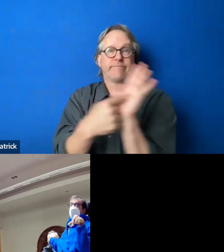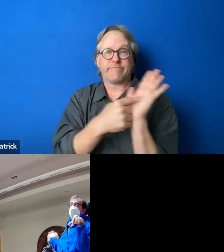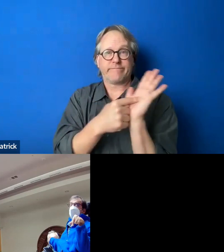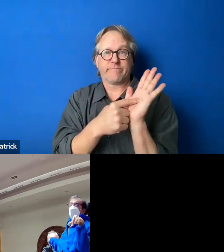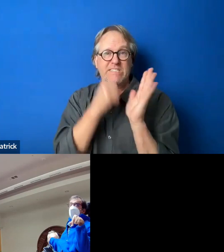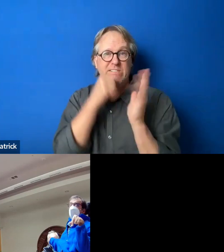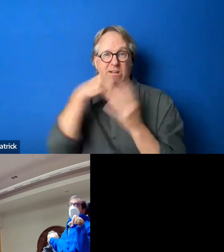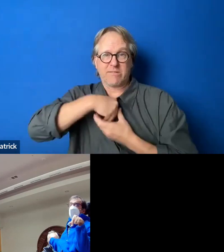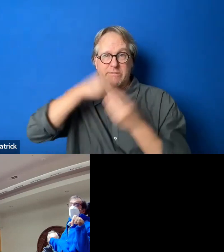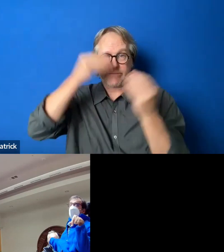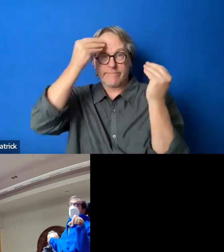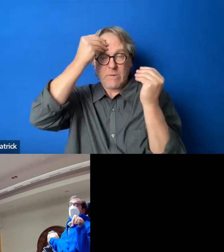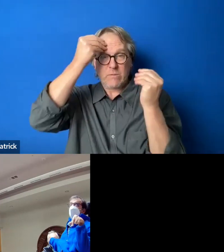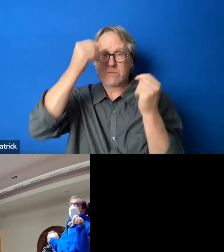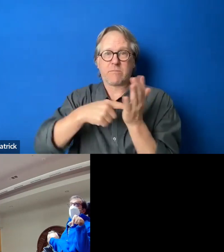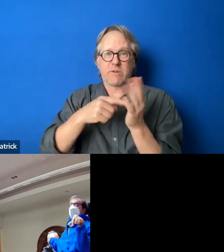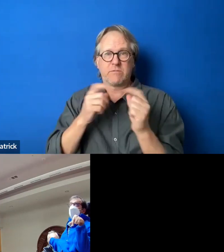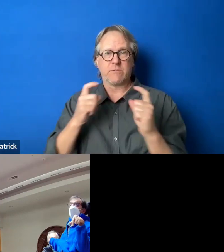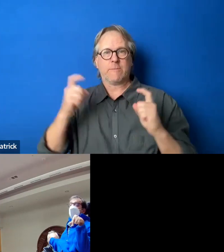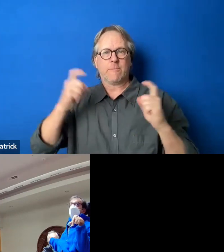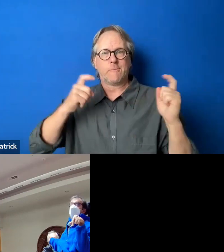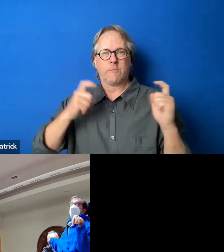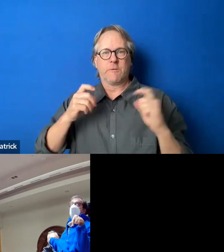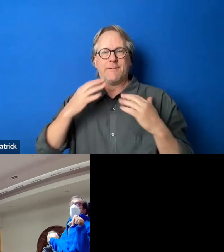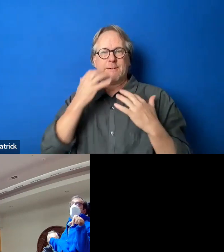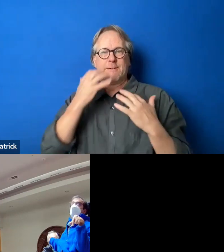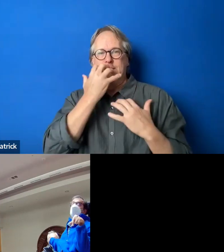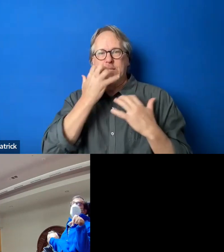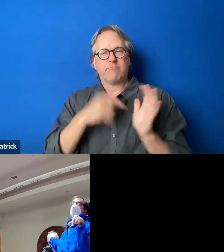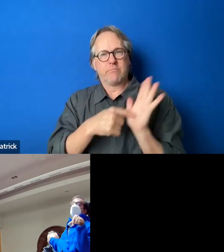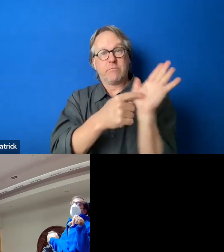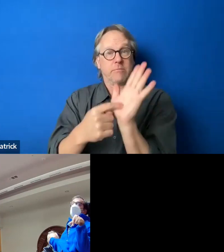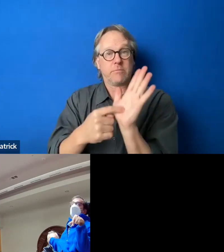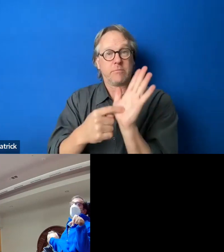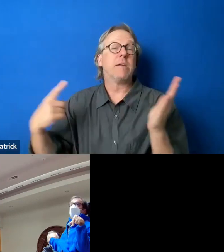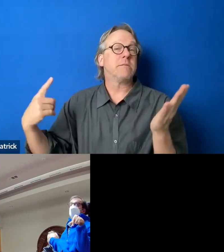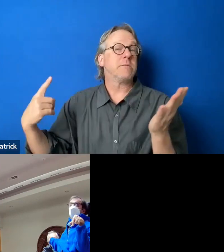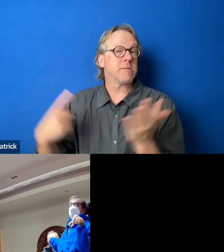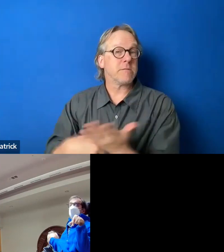But sometimes it's invisible.